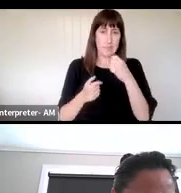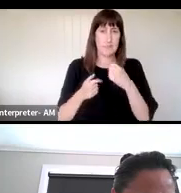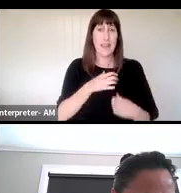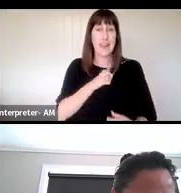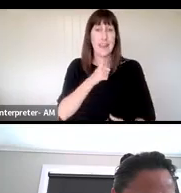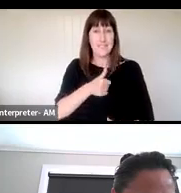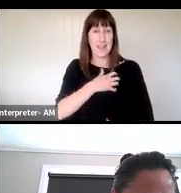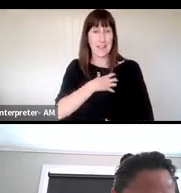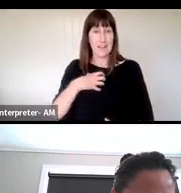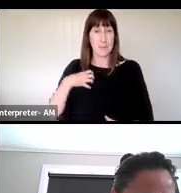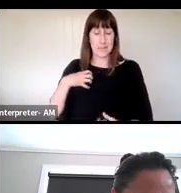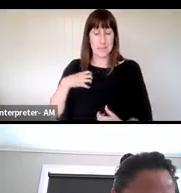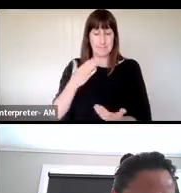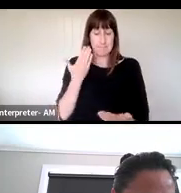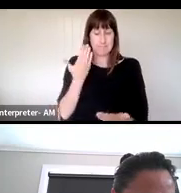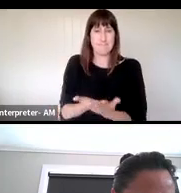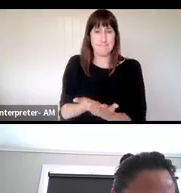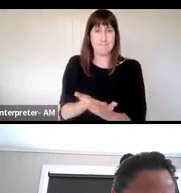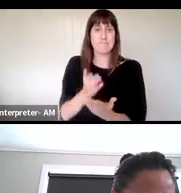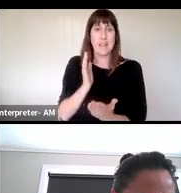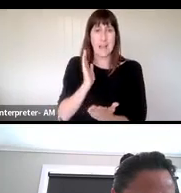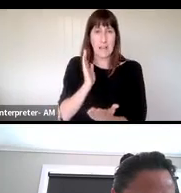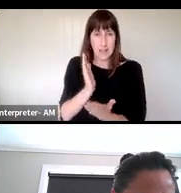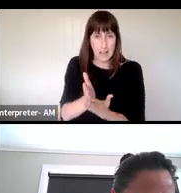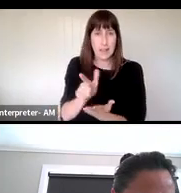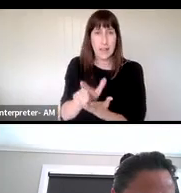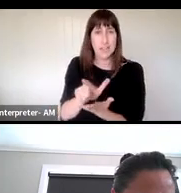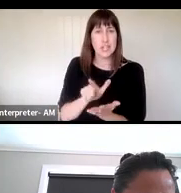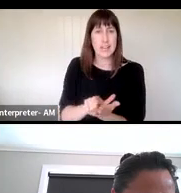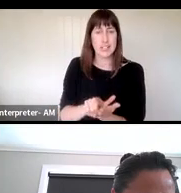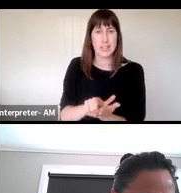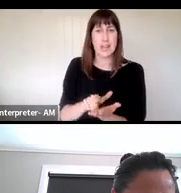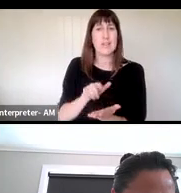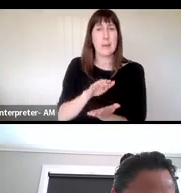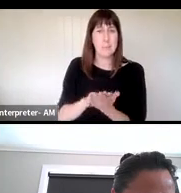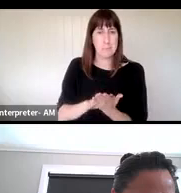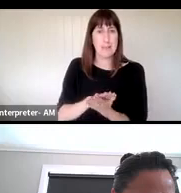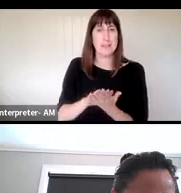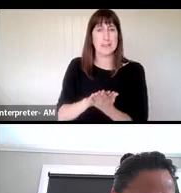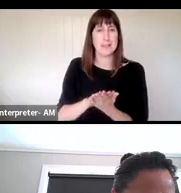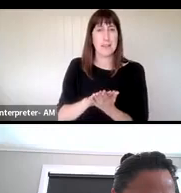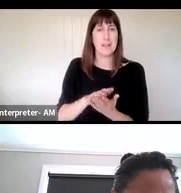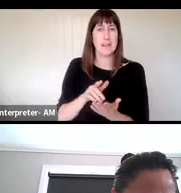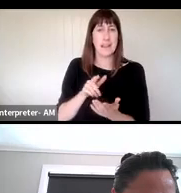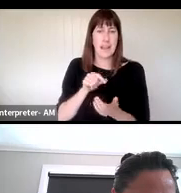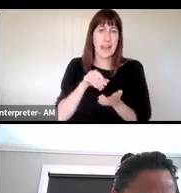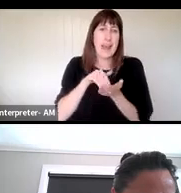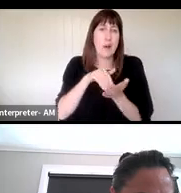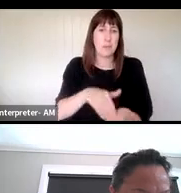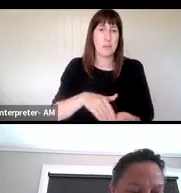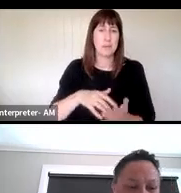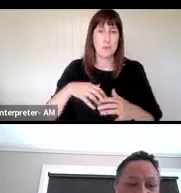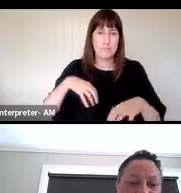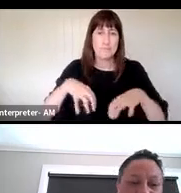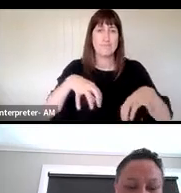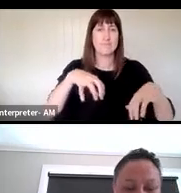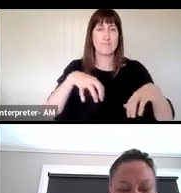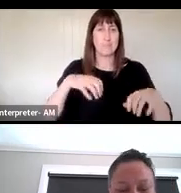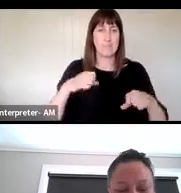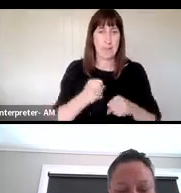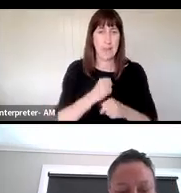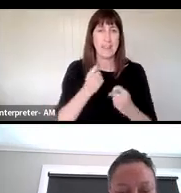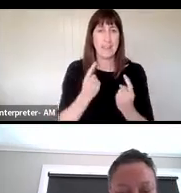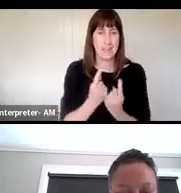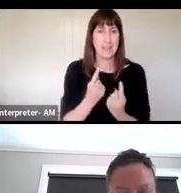need with the enforcement we need to actually get things moving. So that's my submission is,